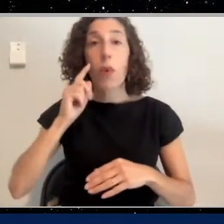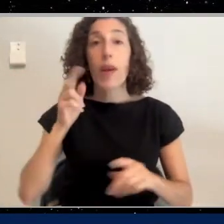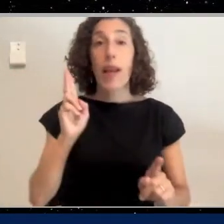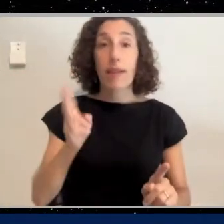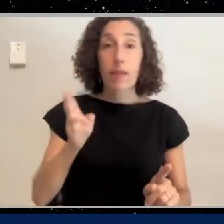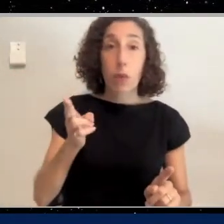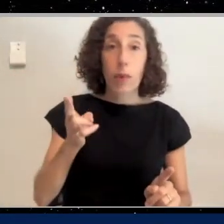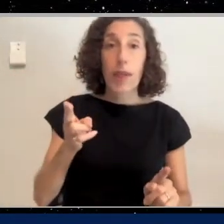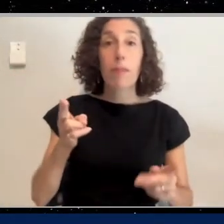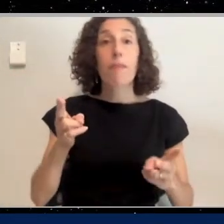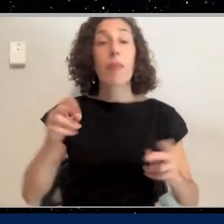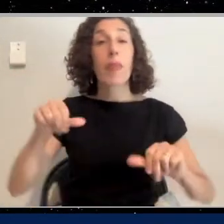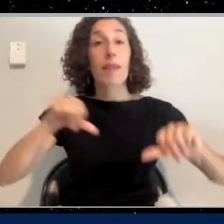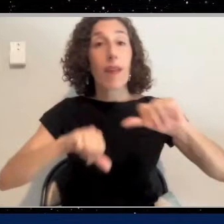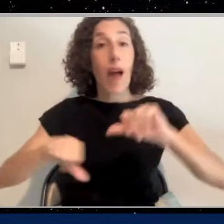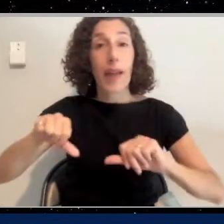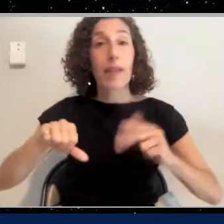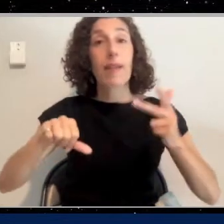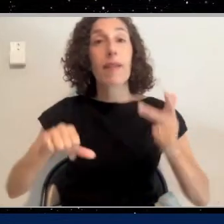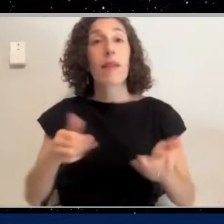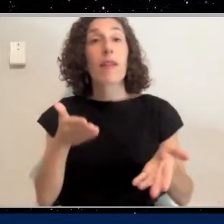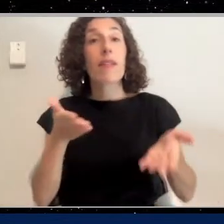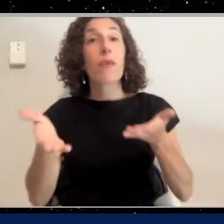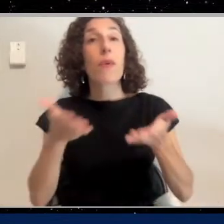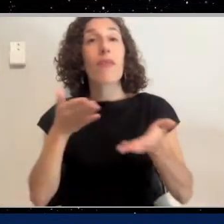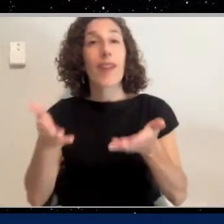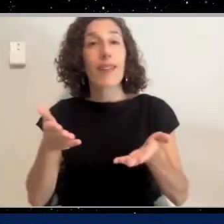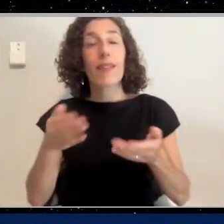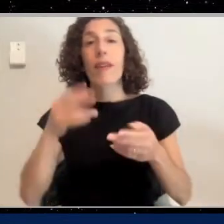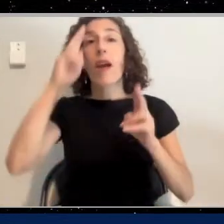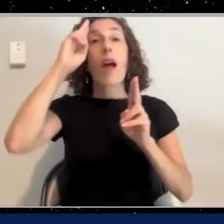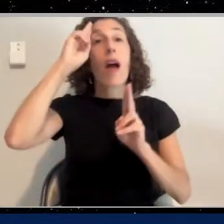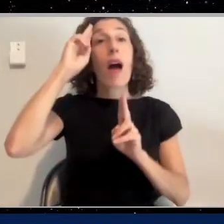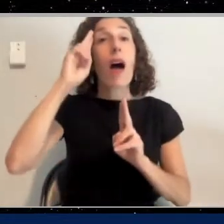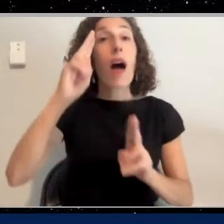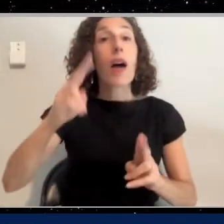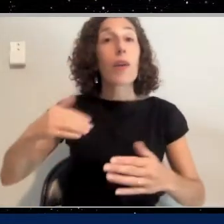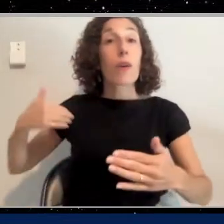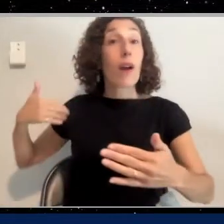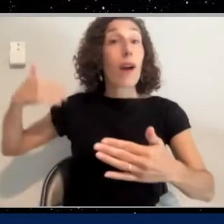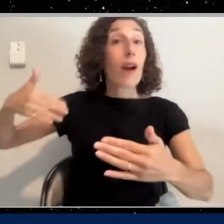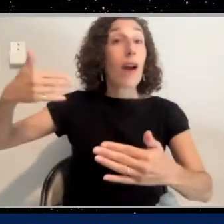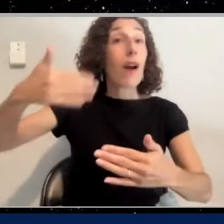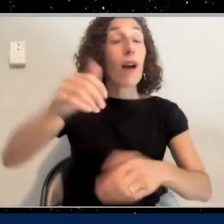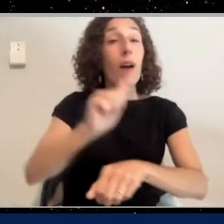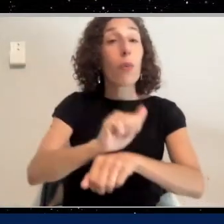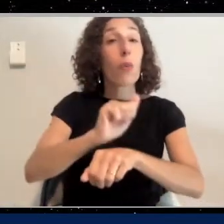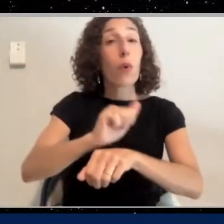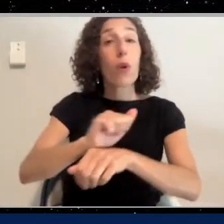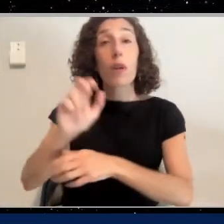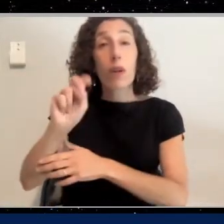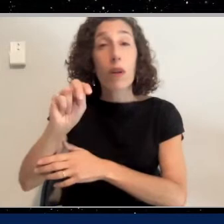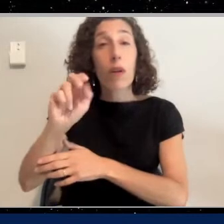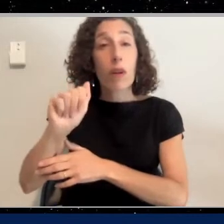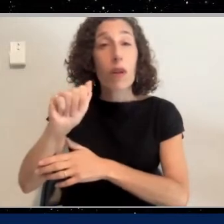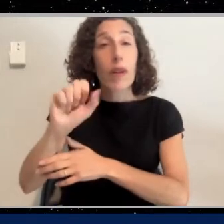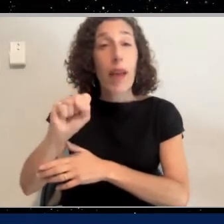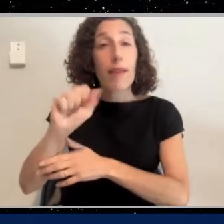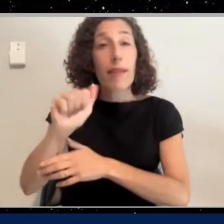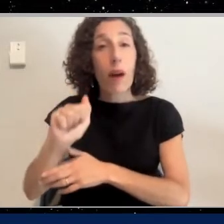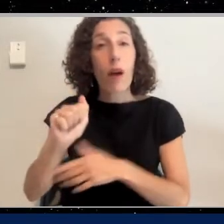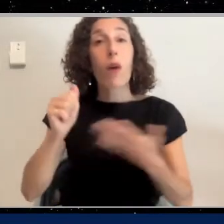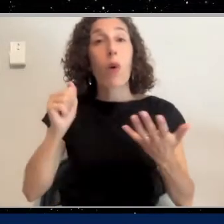programming in order to honor our heroes, educate the public, and inspire our youth. And in order to fulfill